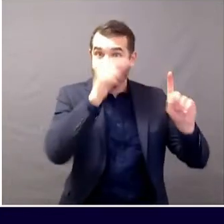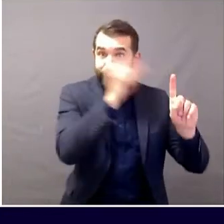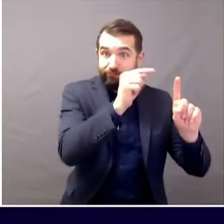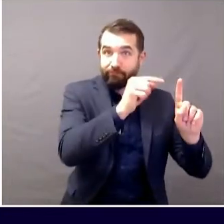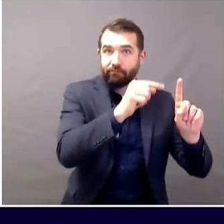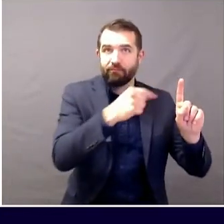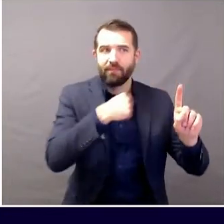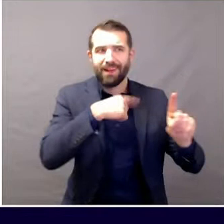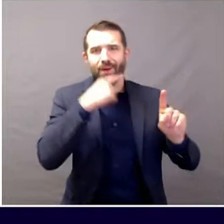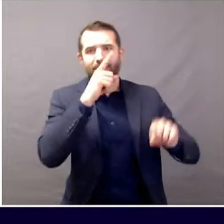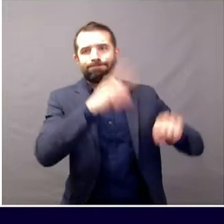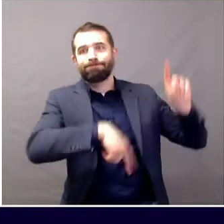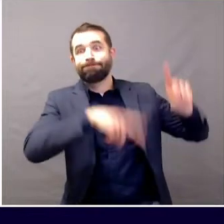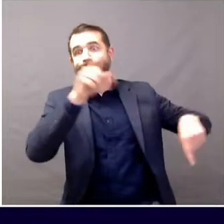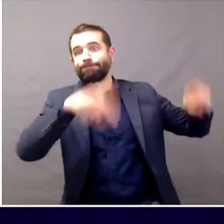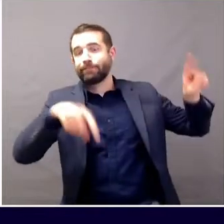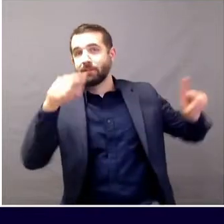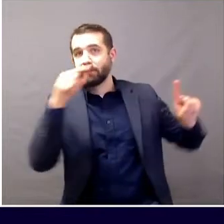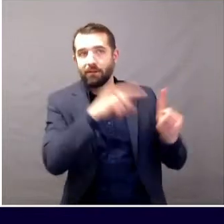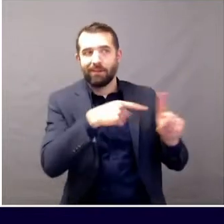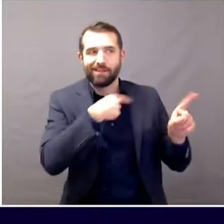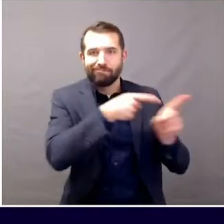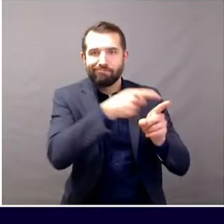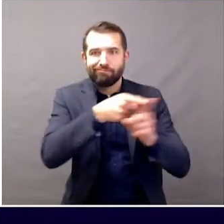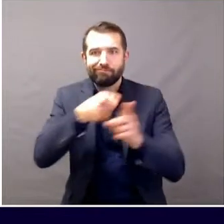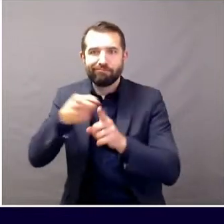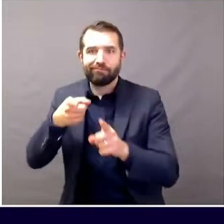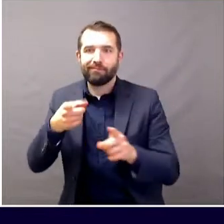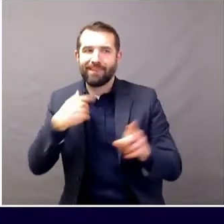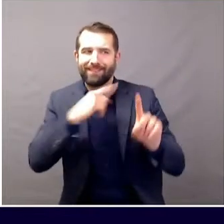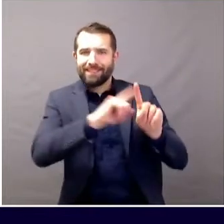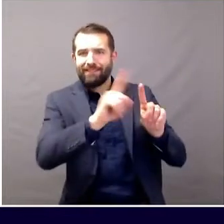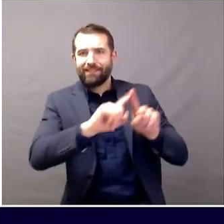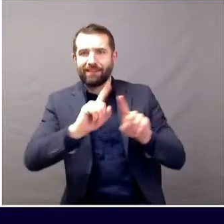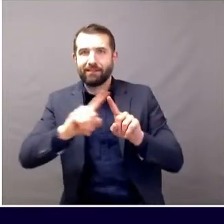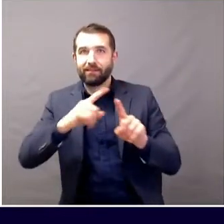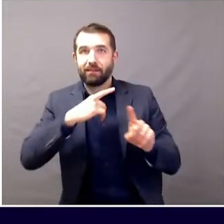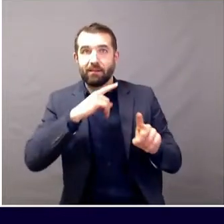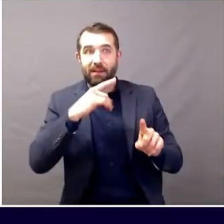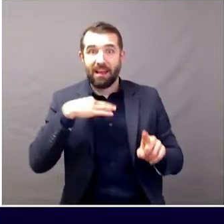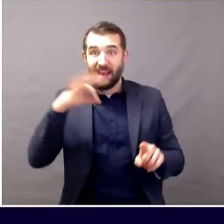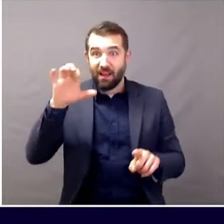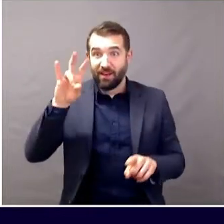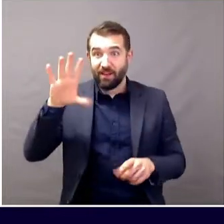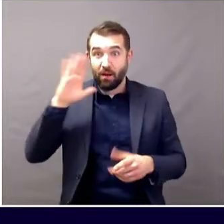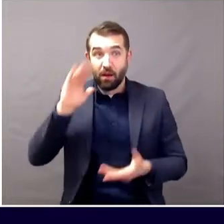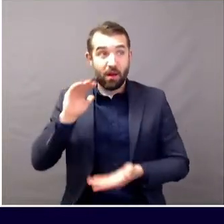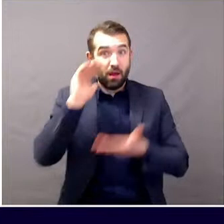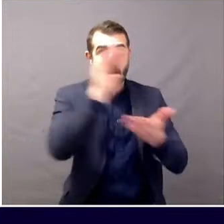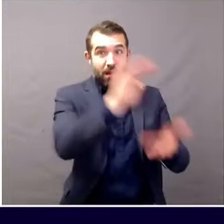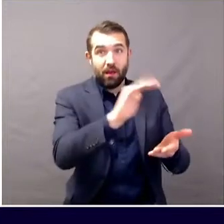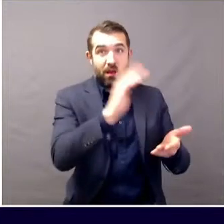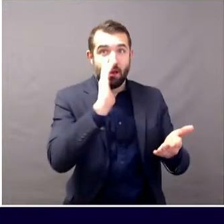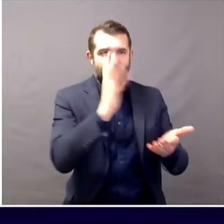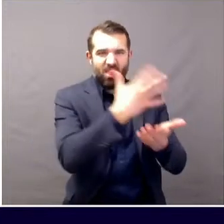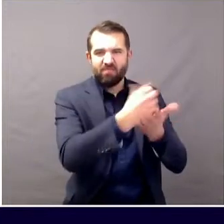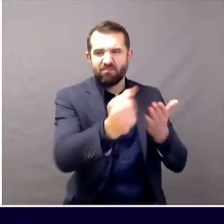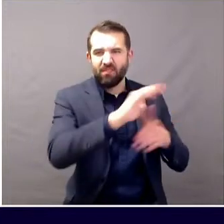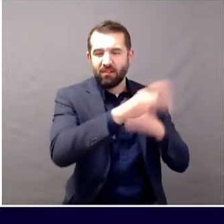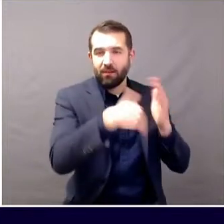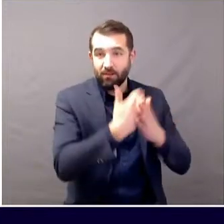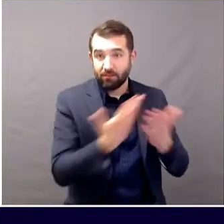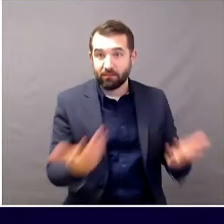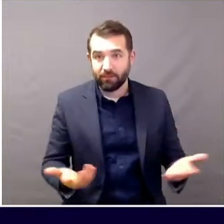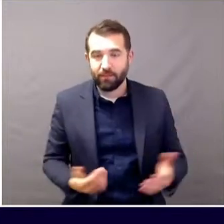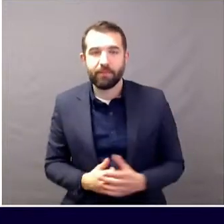waste. But a smaller practice, we're getting input on how we can deliver vaccine to them, or by converse,